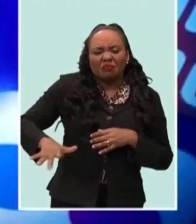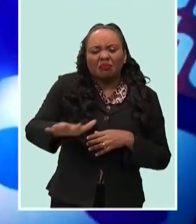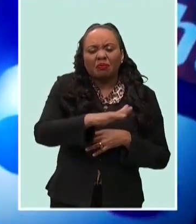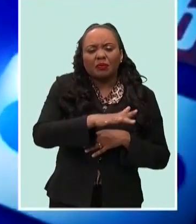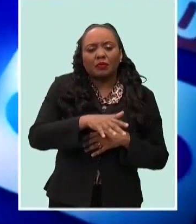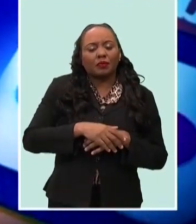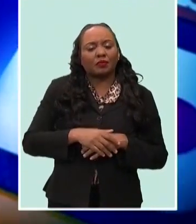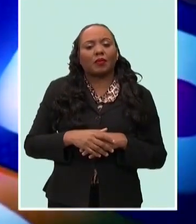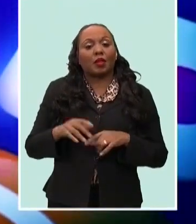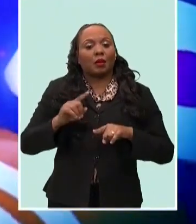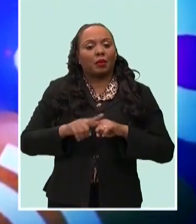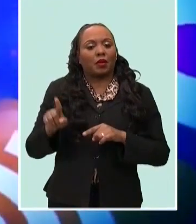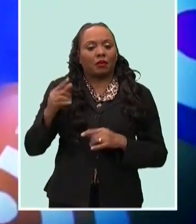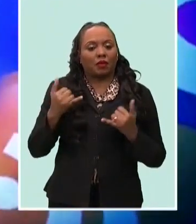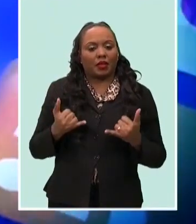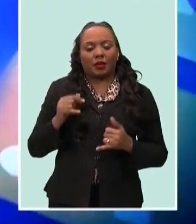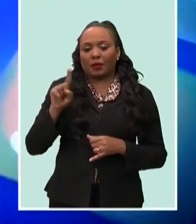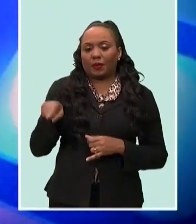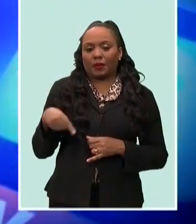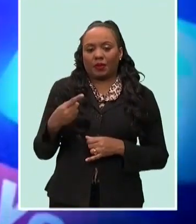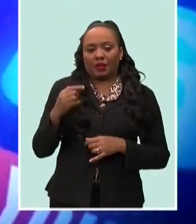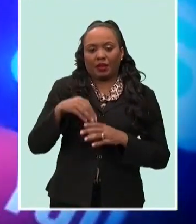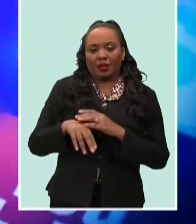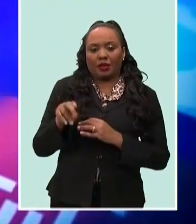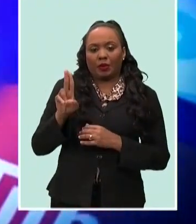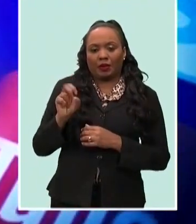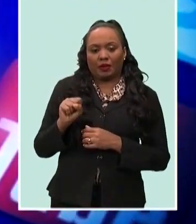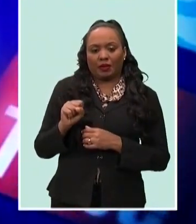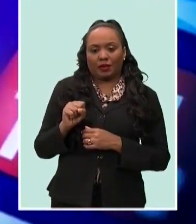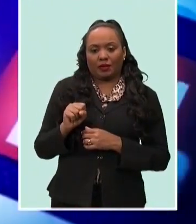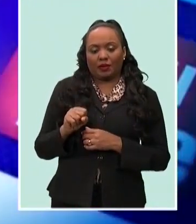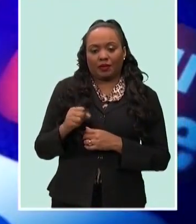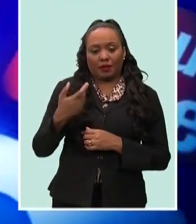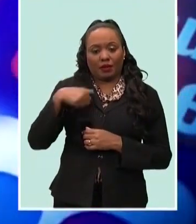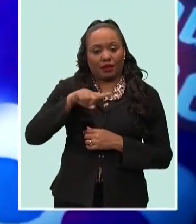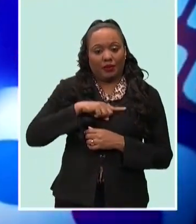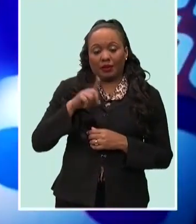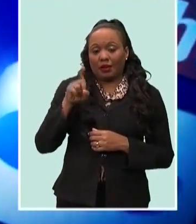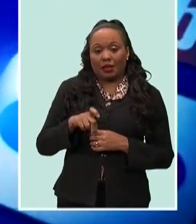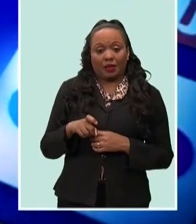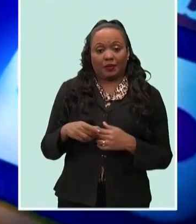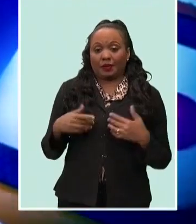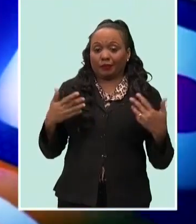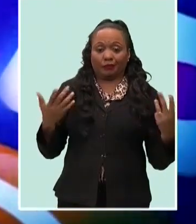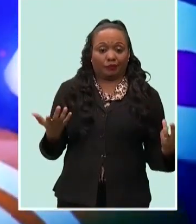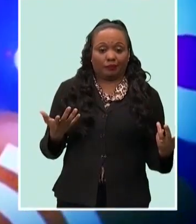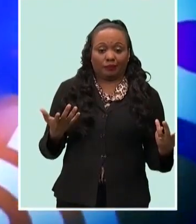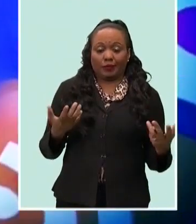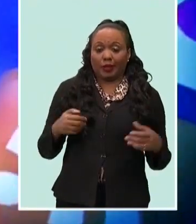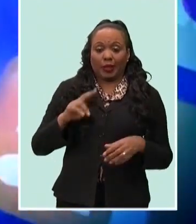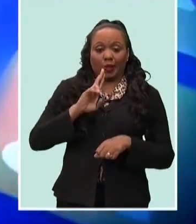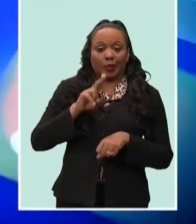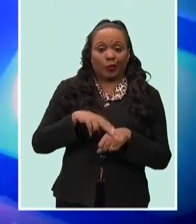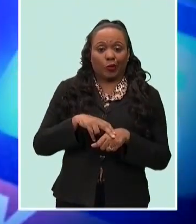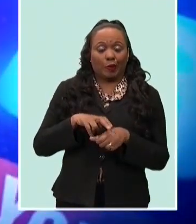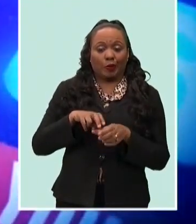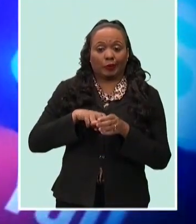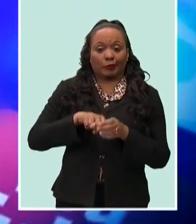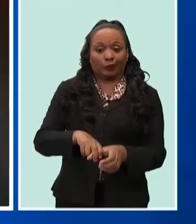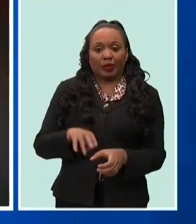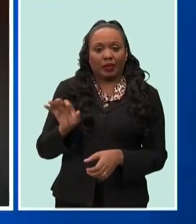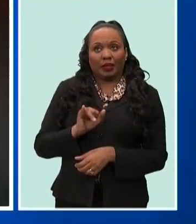they're only available right now in the U.S., so it seems like the rest of us will have to stick to more traditional methods of